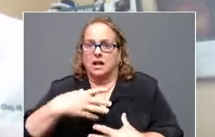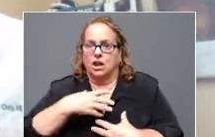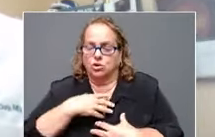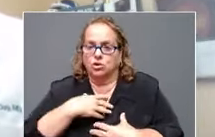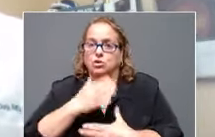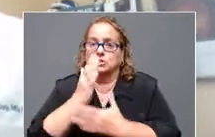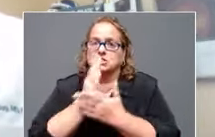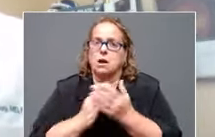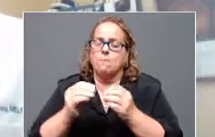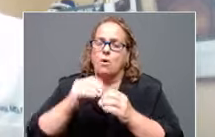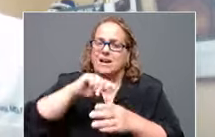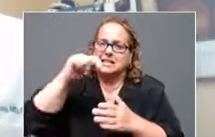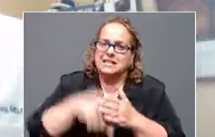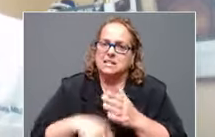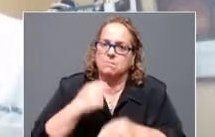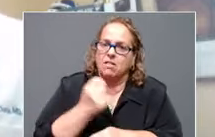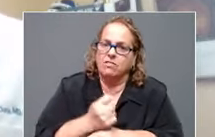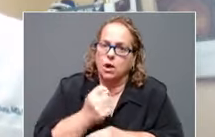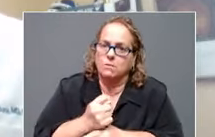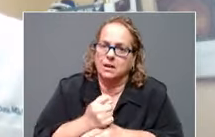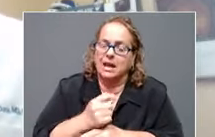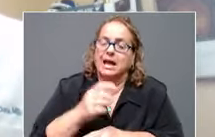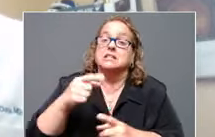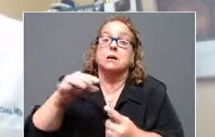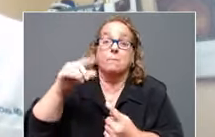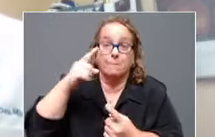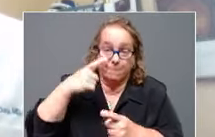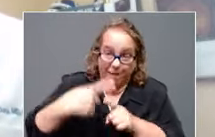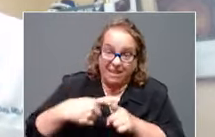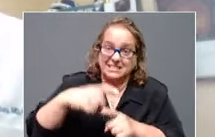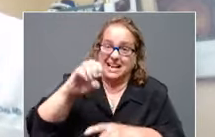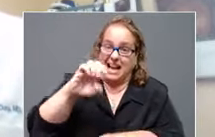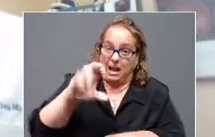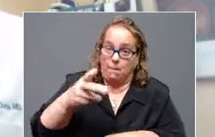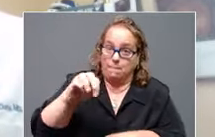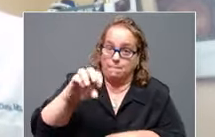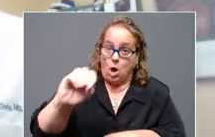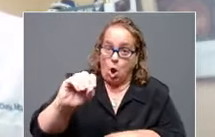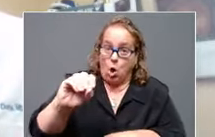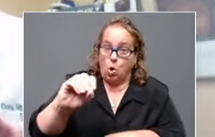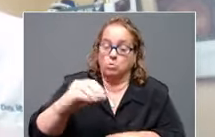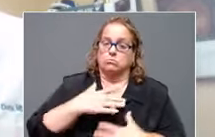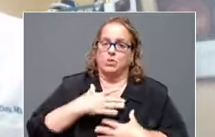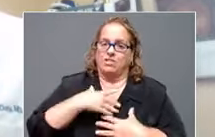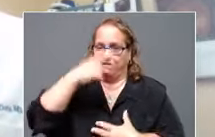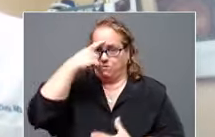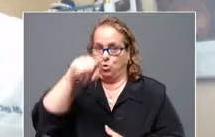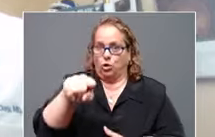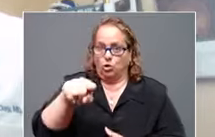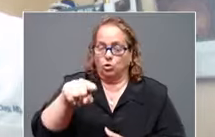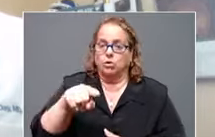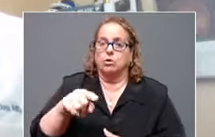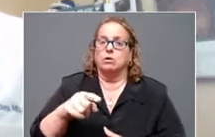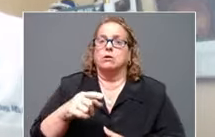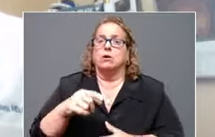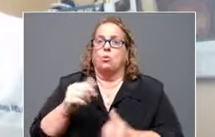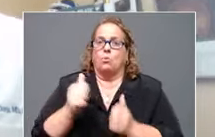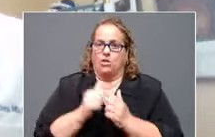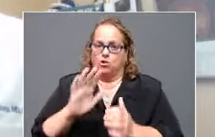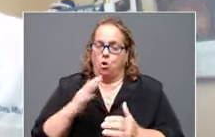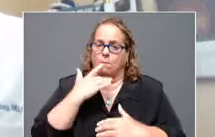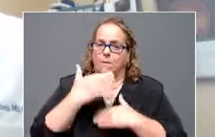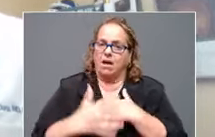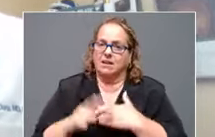they've noticed in other parts of the states, as the adult surges rise, the children's surges rise. So we're very concerned. We appreciate